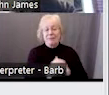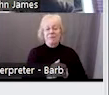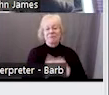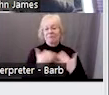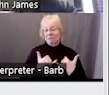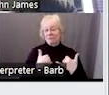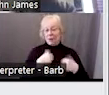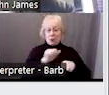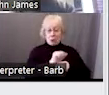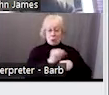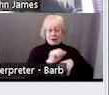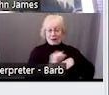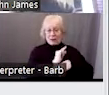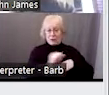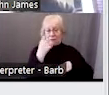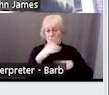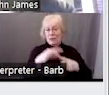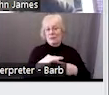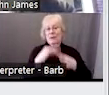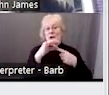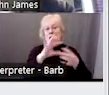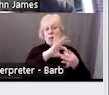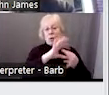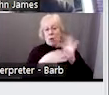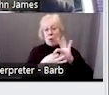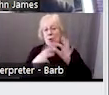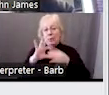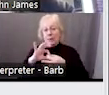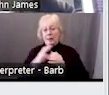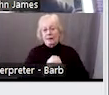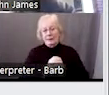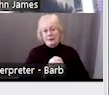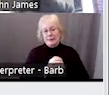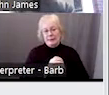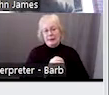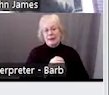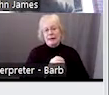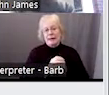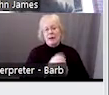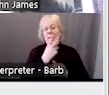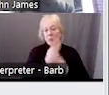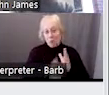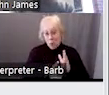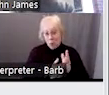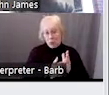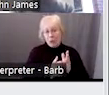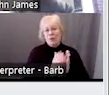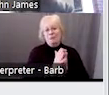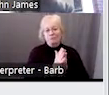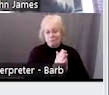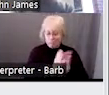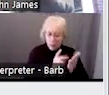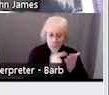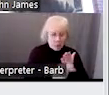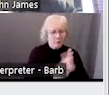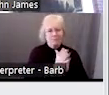intern. I can say that I love both internships, for sure, because I had fun and I like helping